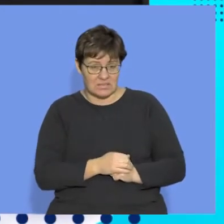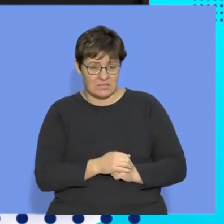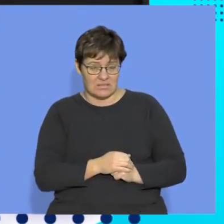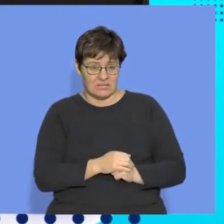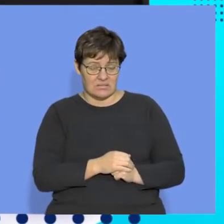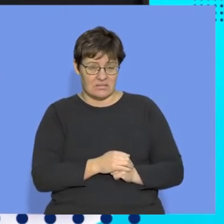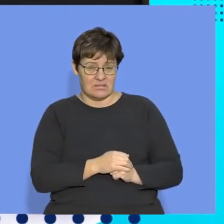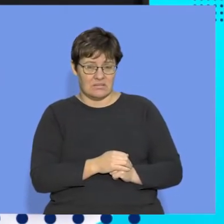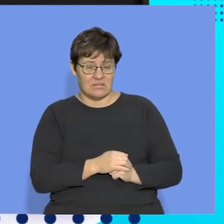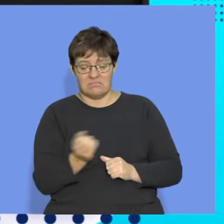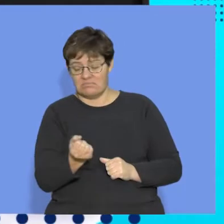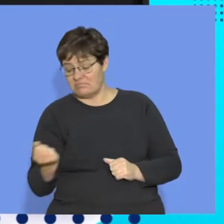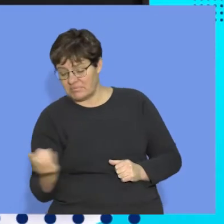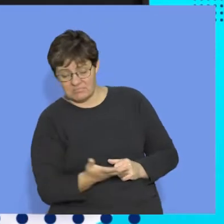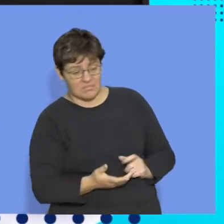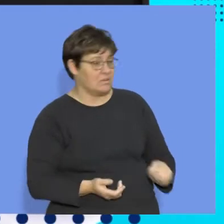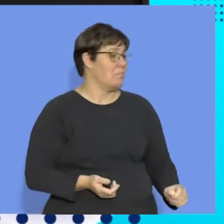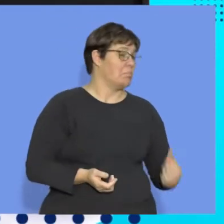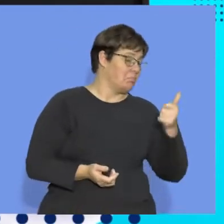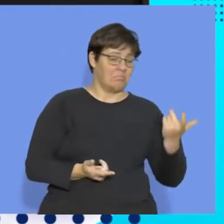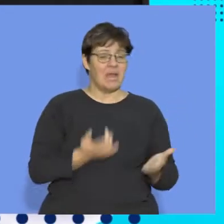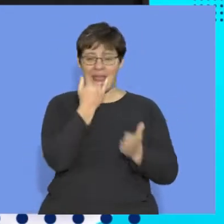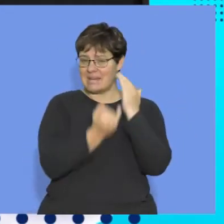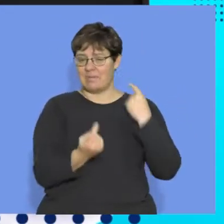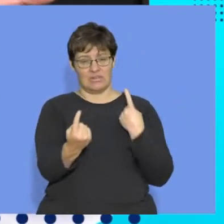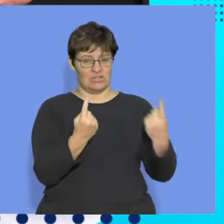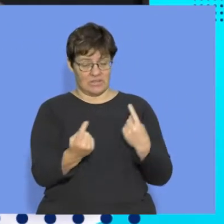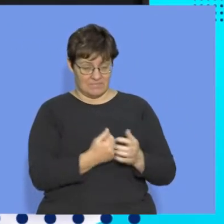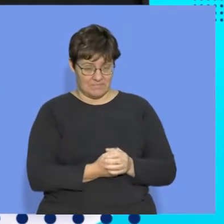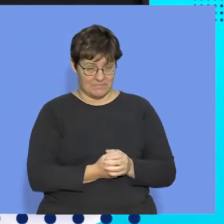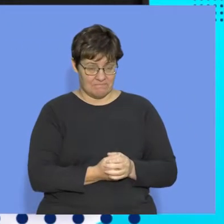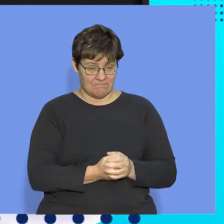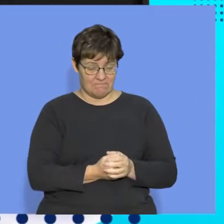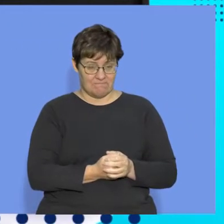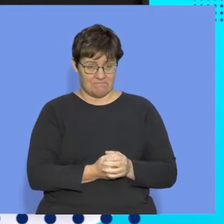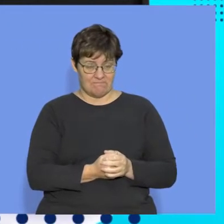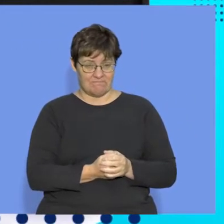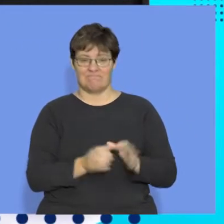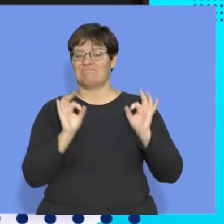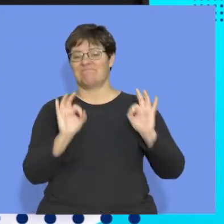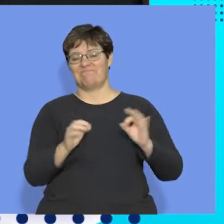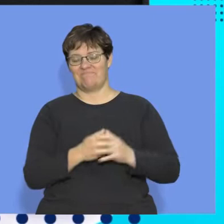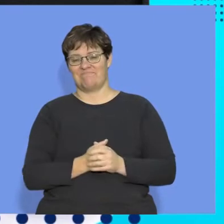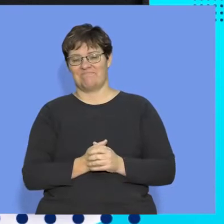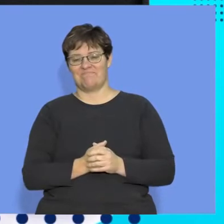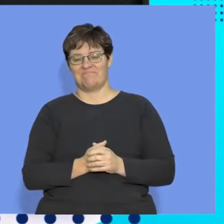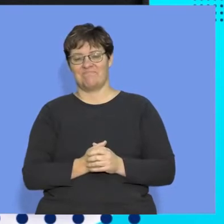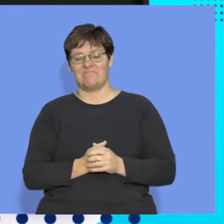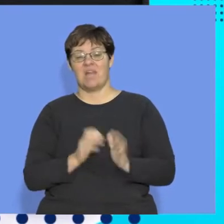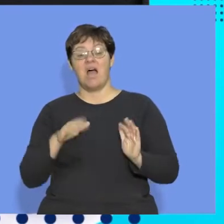together? Flipping a coin and a die, independent. Are we all together?